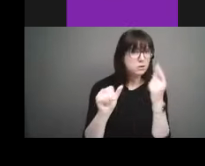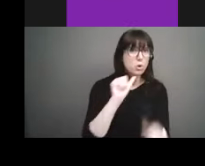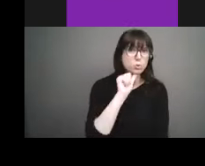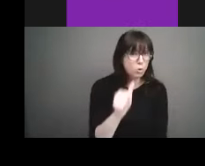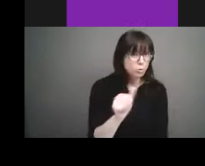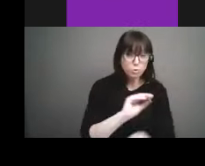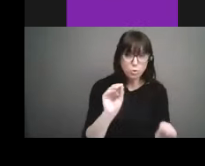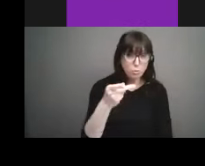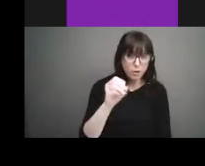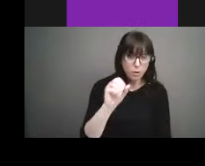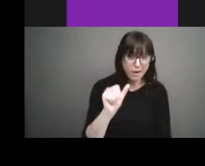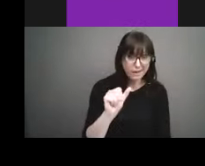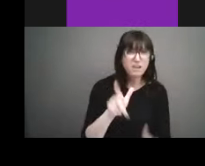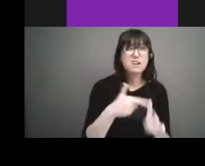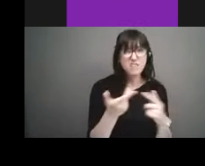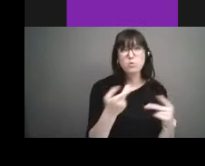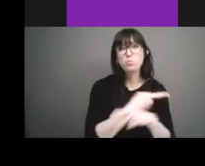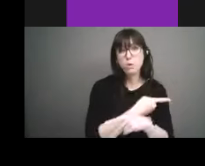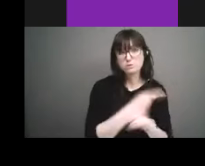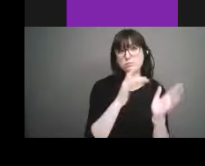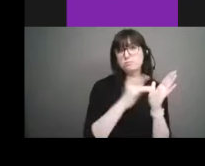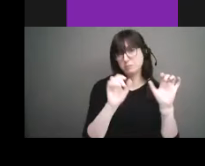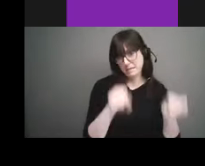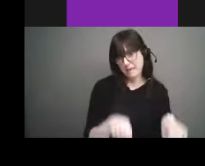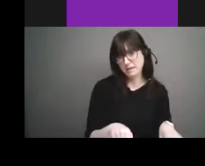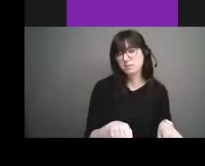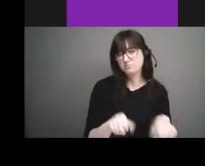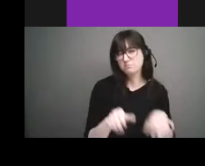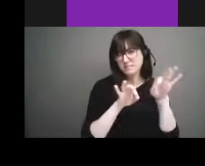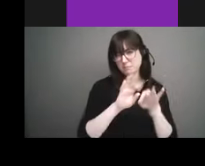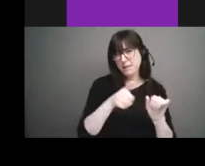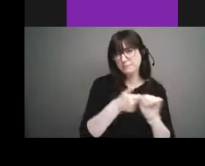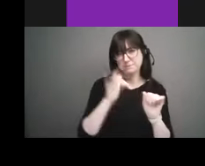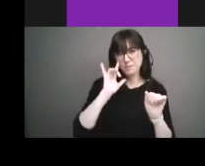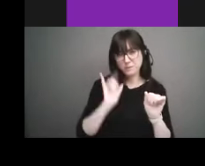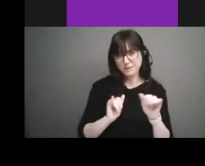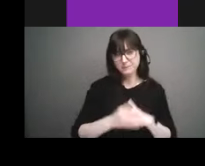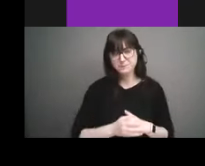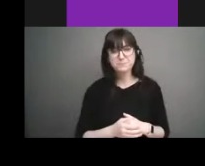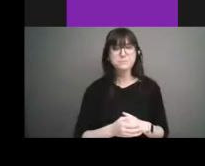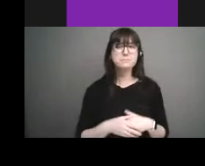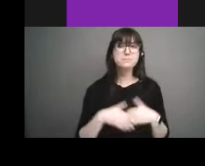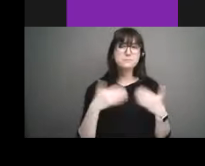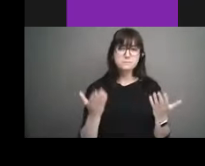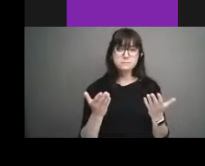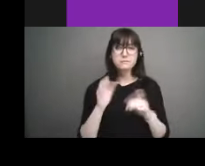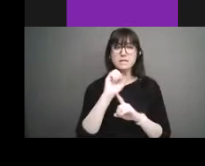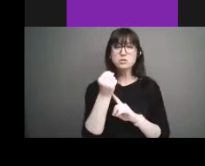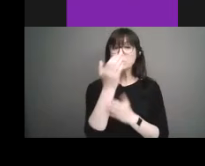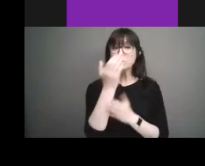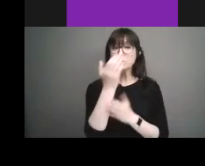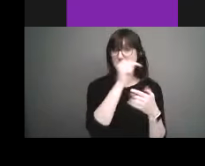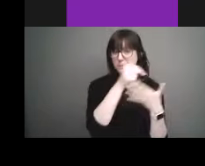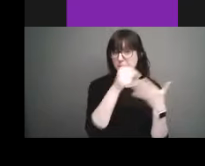then perhaps you're more exposed, and we'll come to that. So in certain circumstances, powers